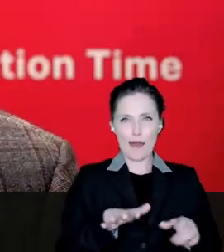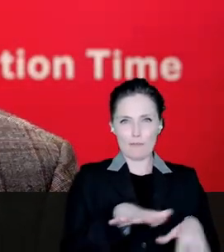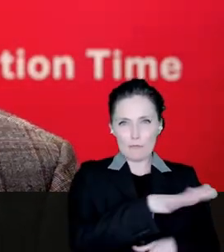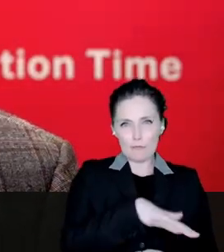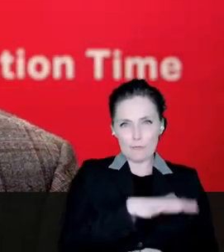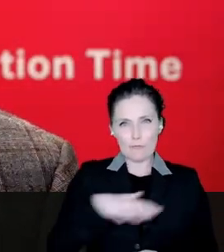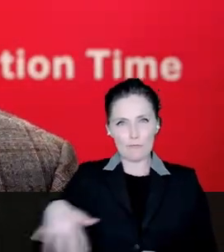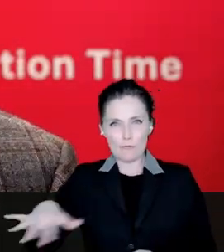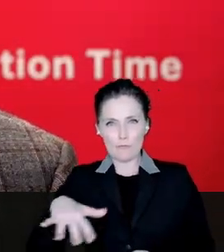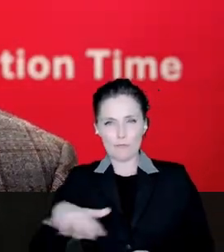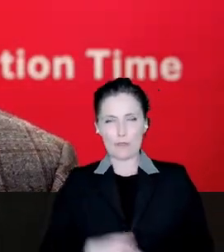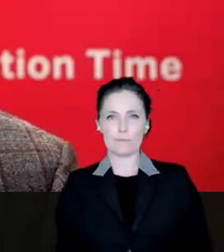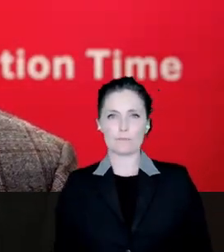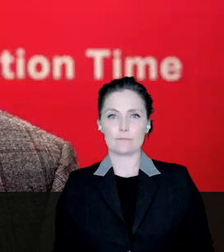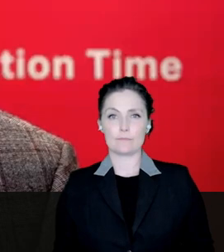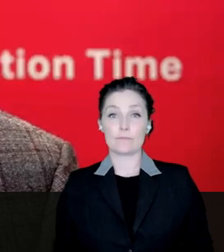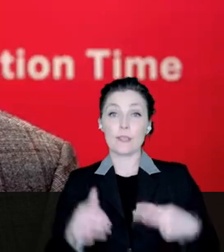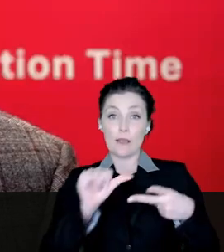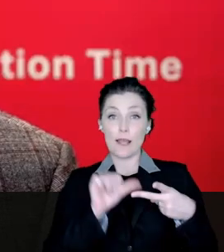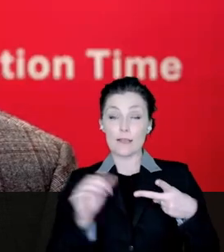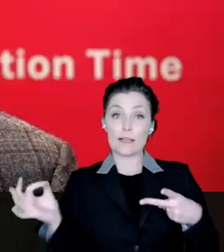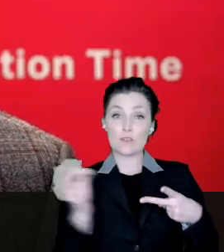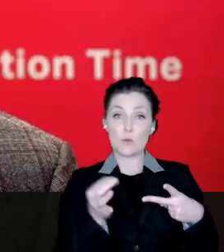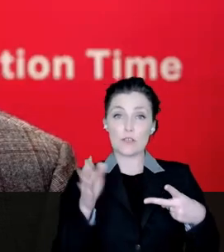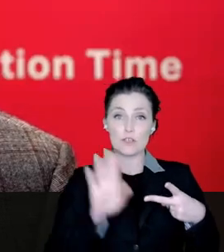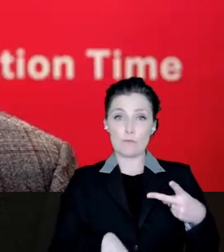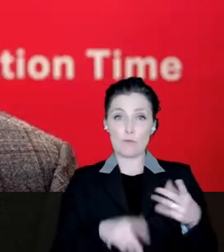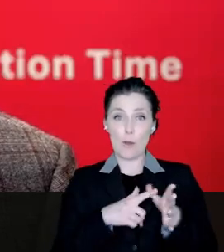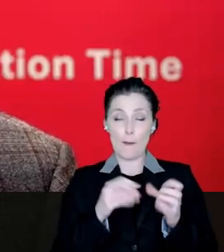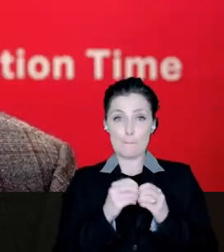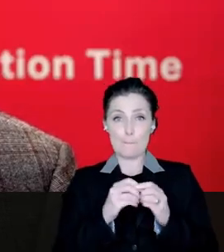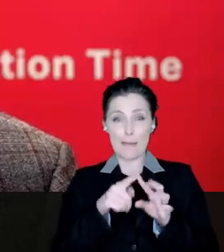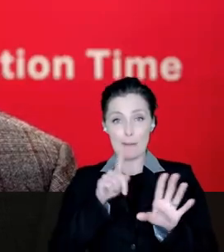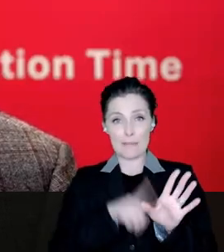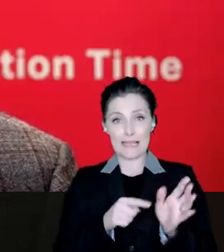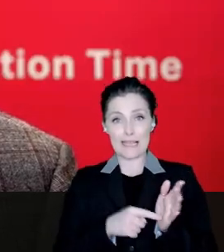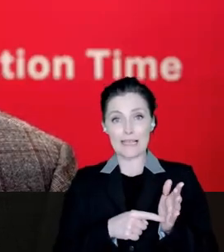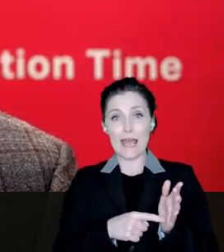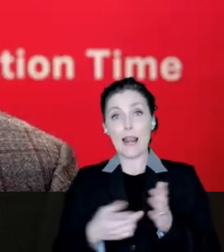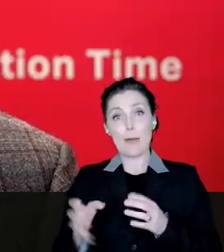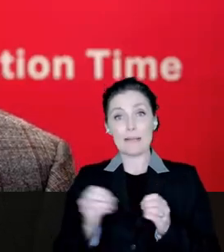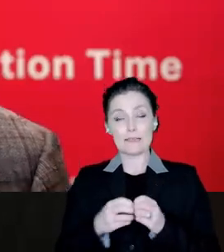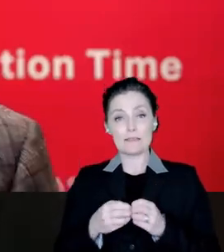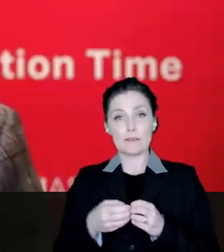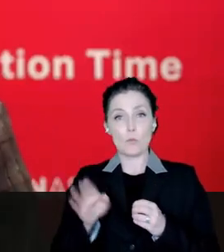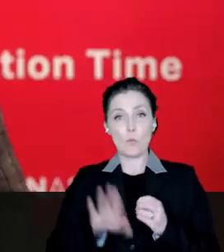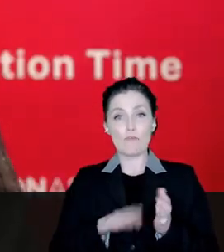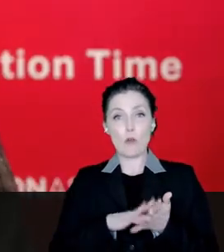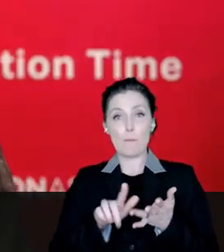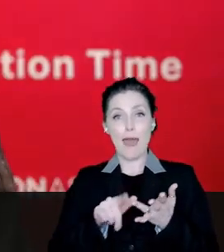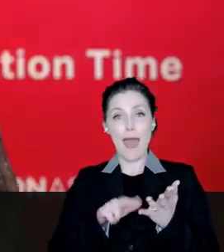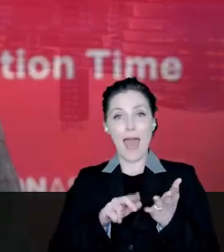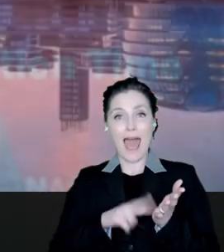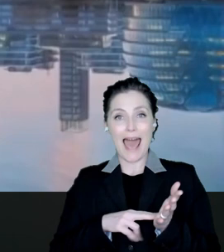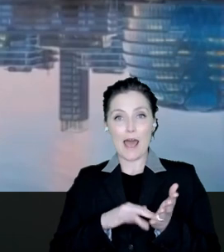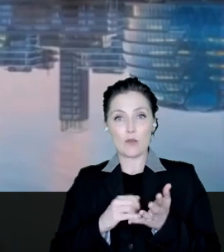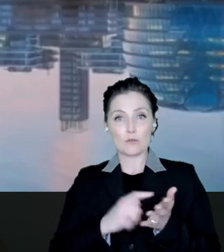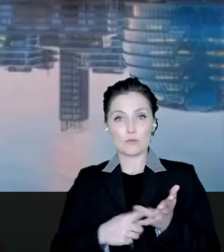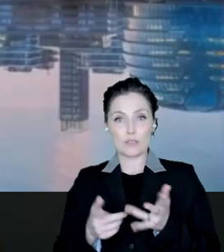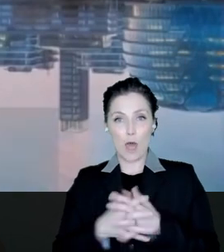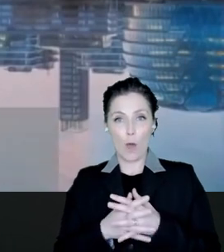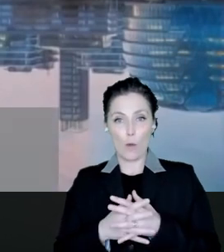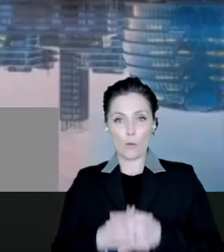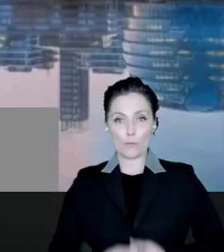And the next question comes from Abbe Taylor Billington from Hounslow. Good evening, thank